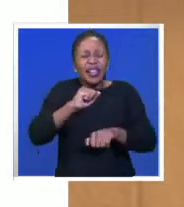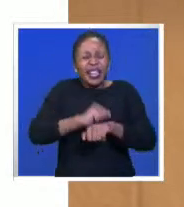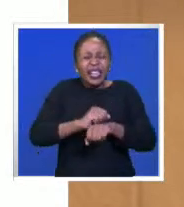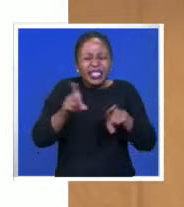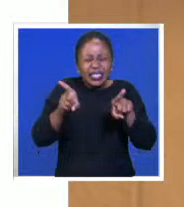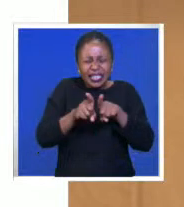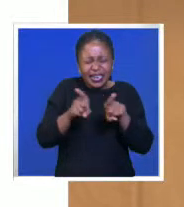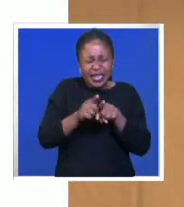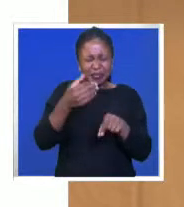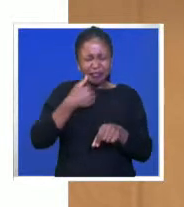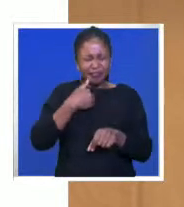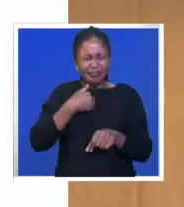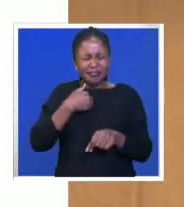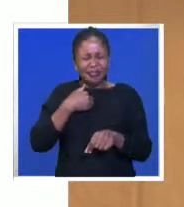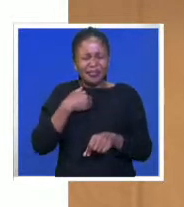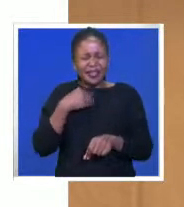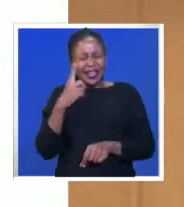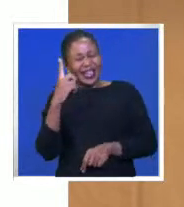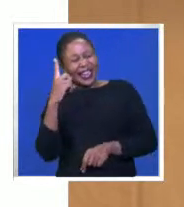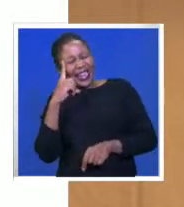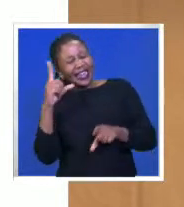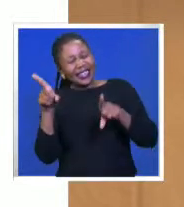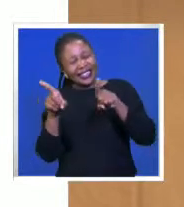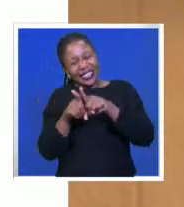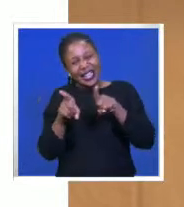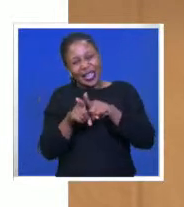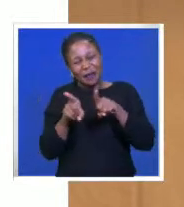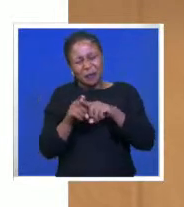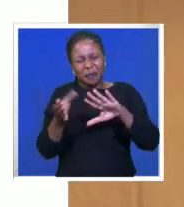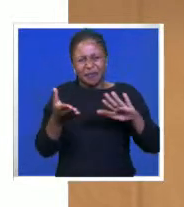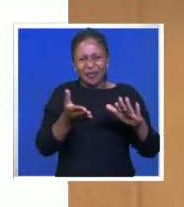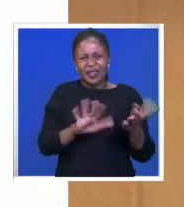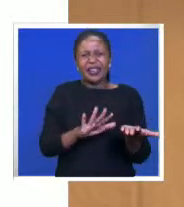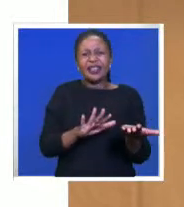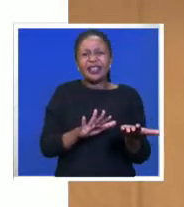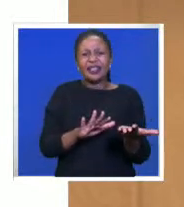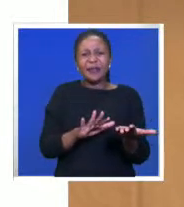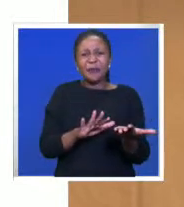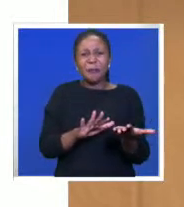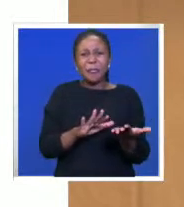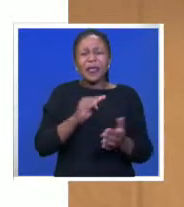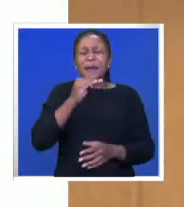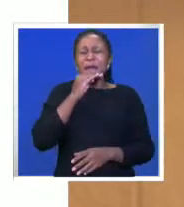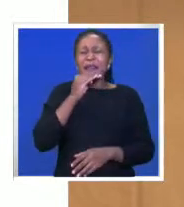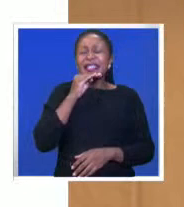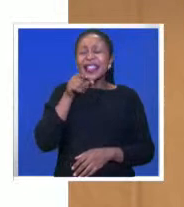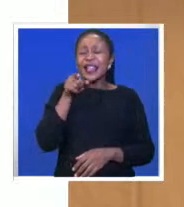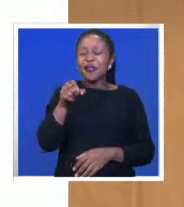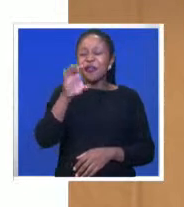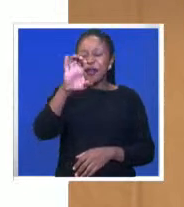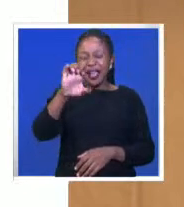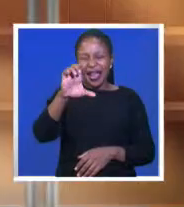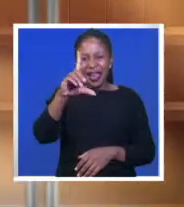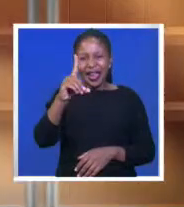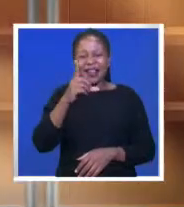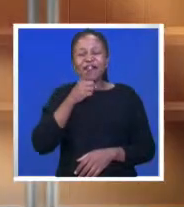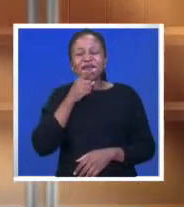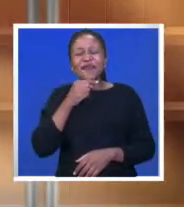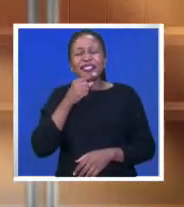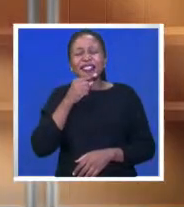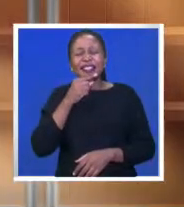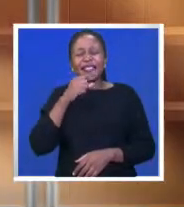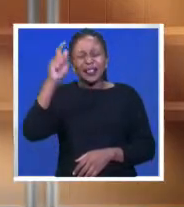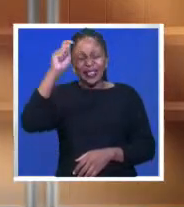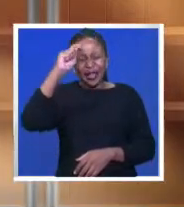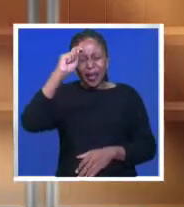the dead? This is Edmund, my dear Lena. He is thinking of a way of escape. It is impossible to